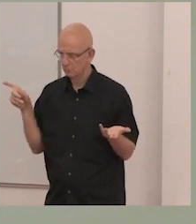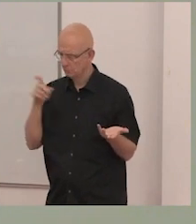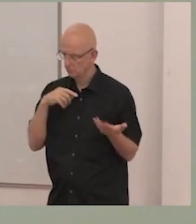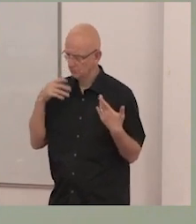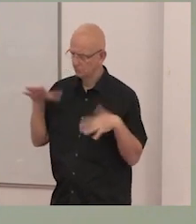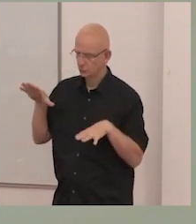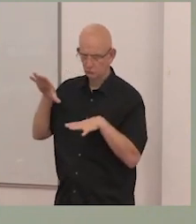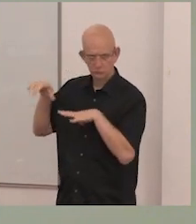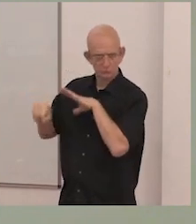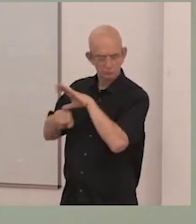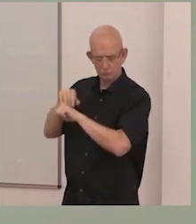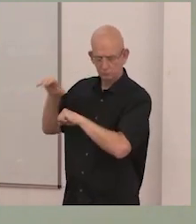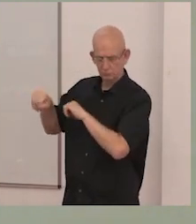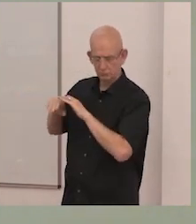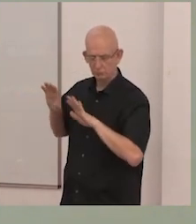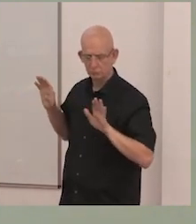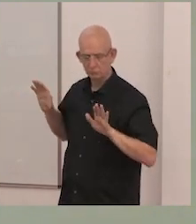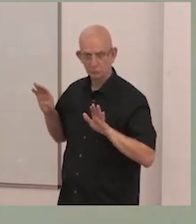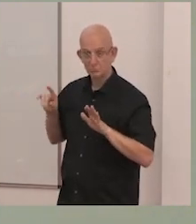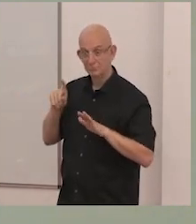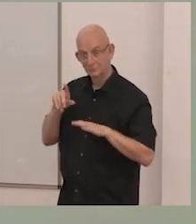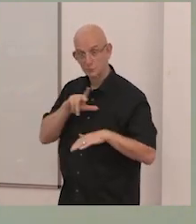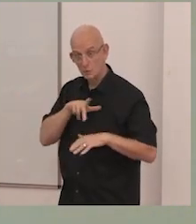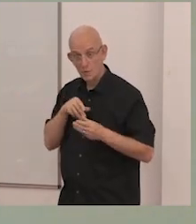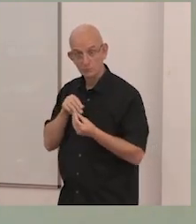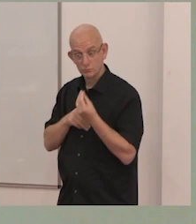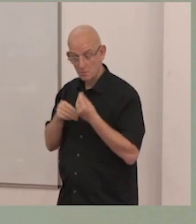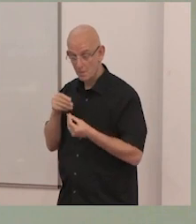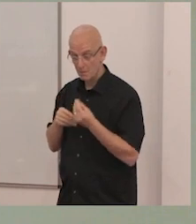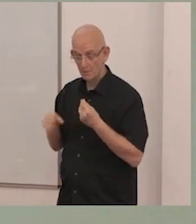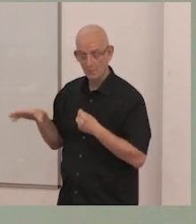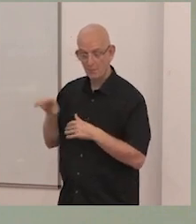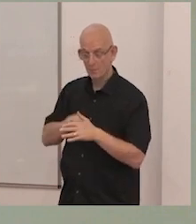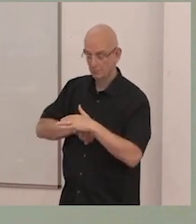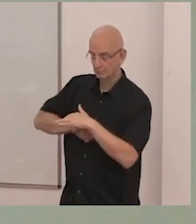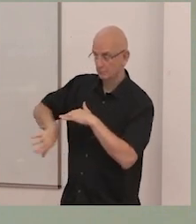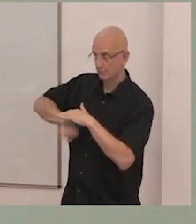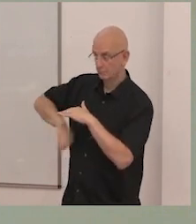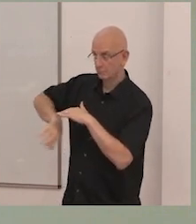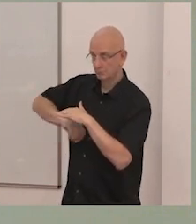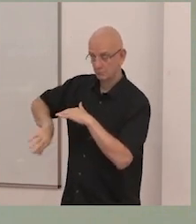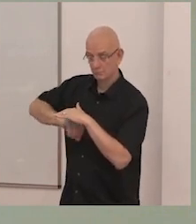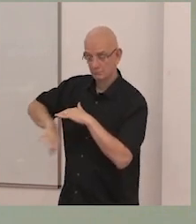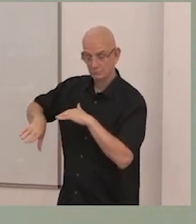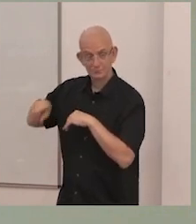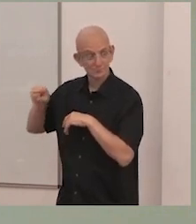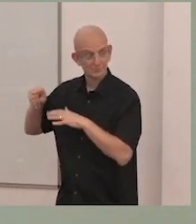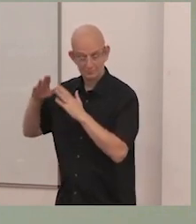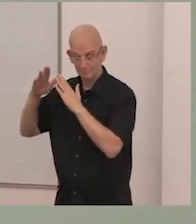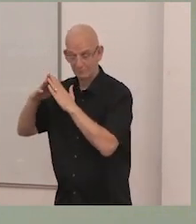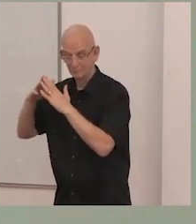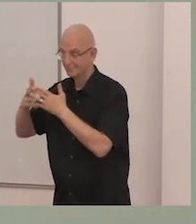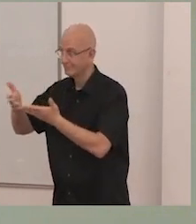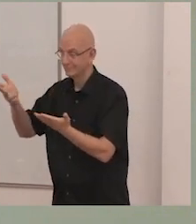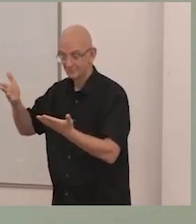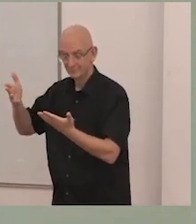all children who are in orphanages, baby homes, are severely ill children. They are